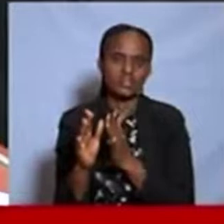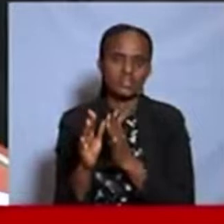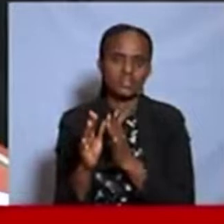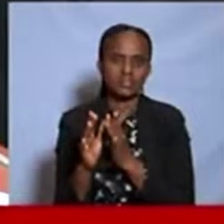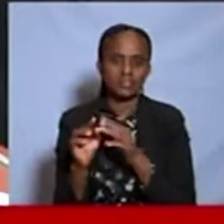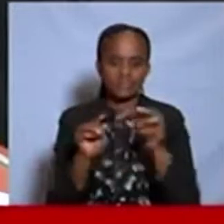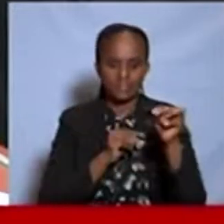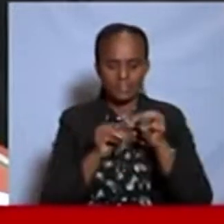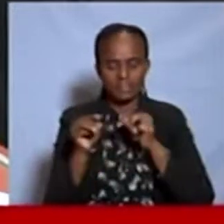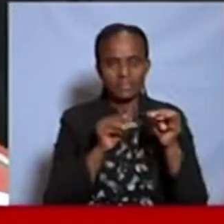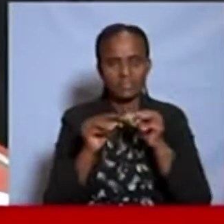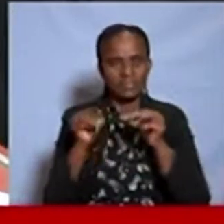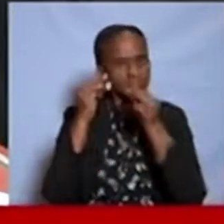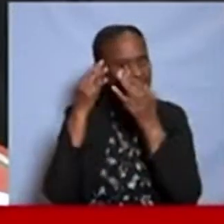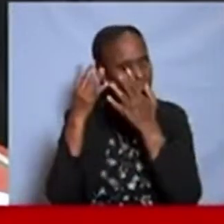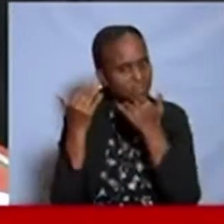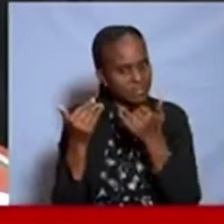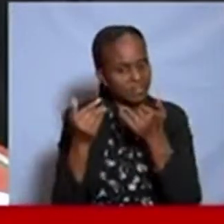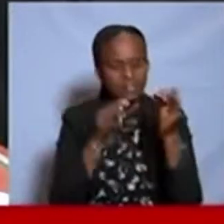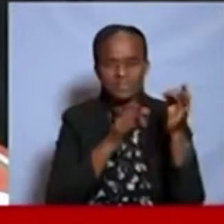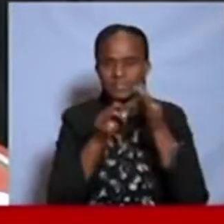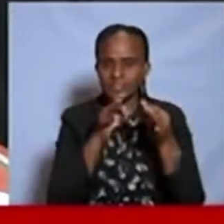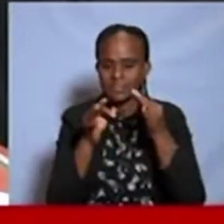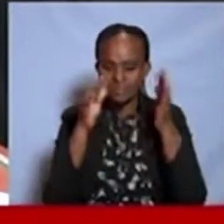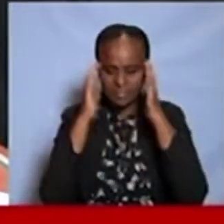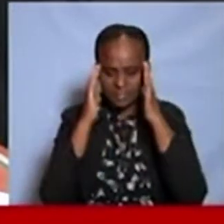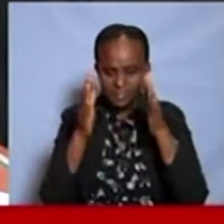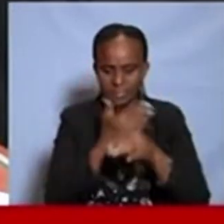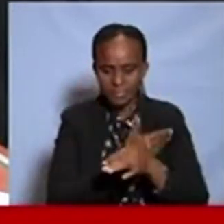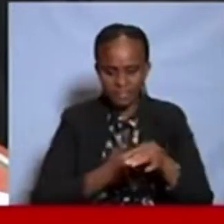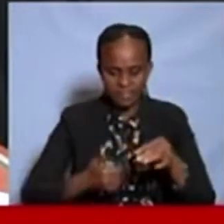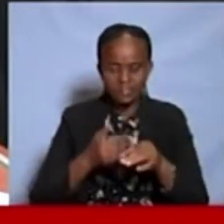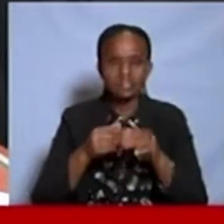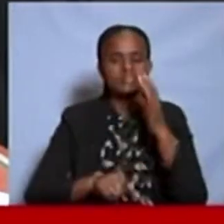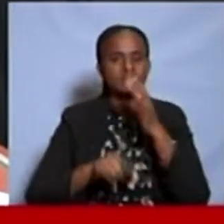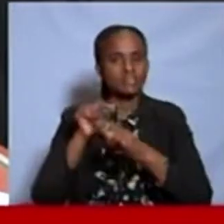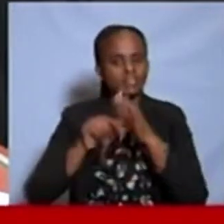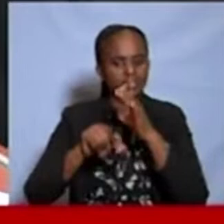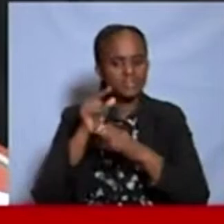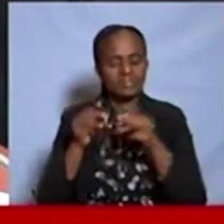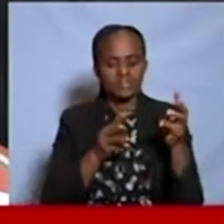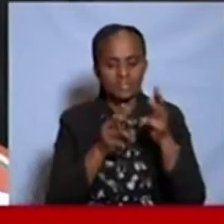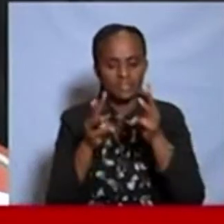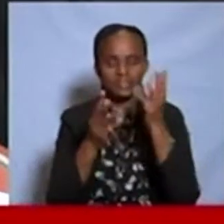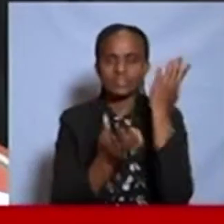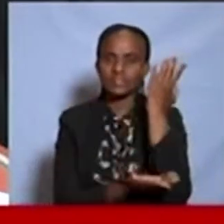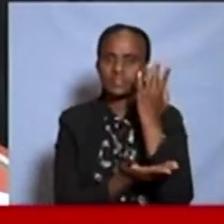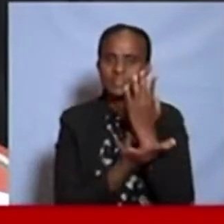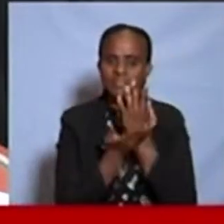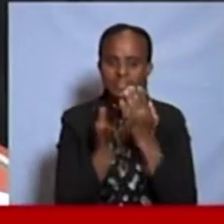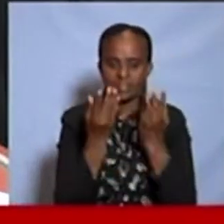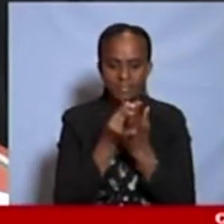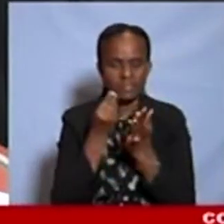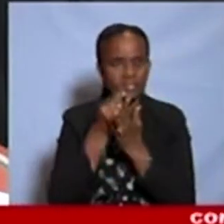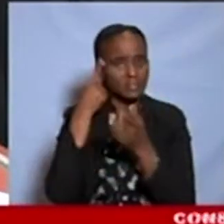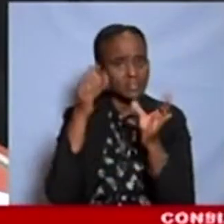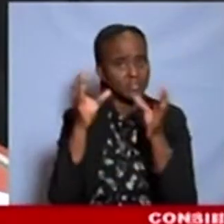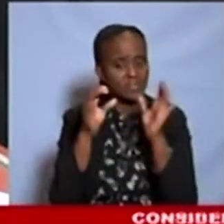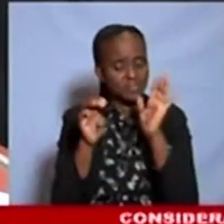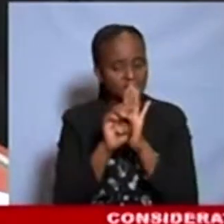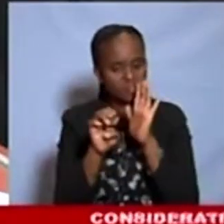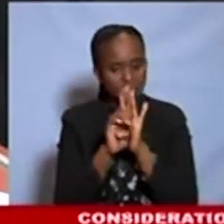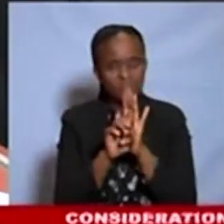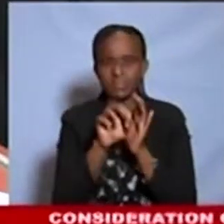measures. Management wishes to state that it remains committed in finding ways of improving revenues for the council, such as